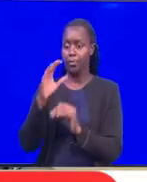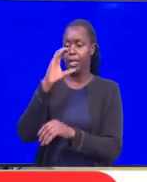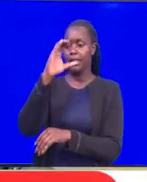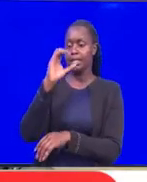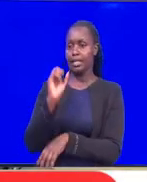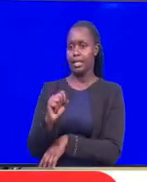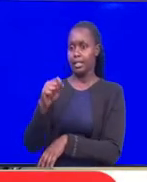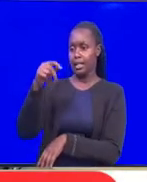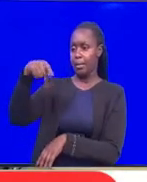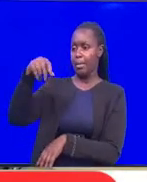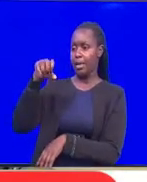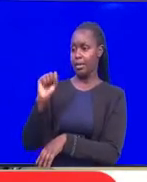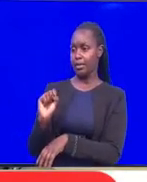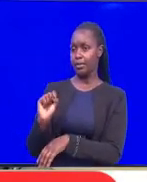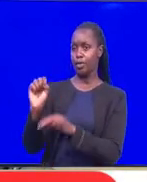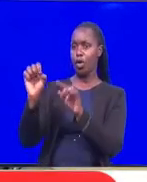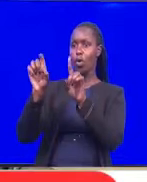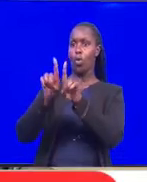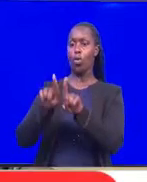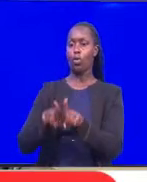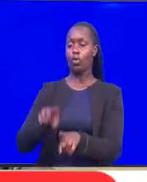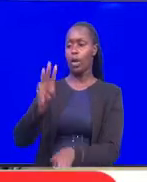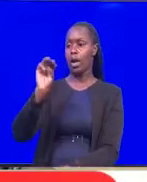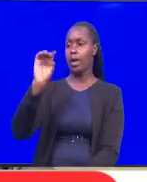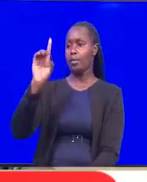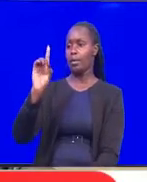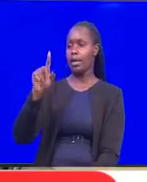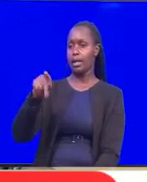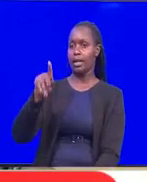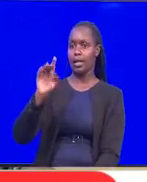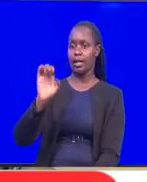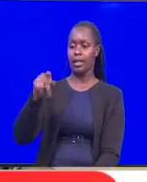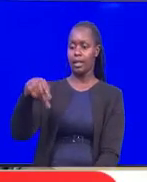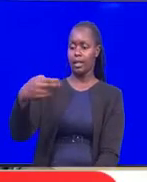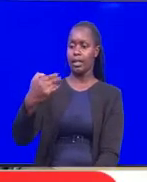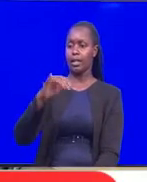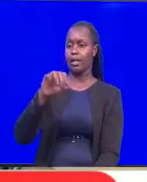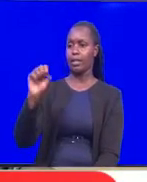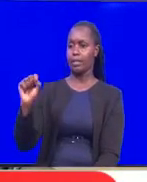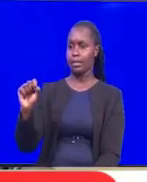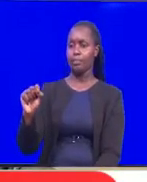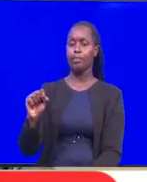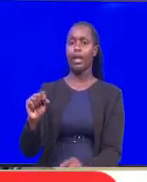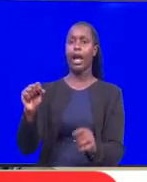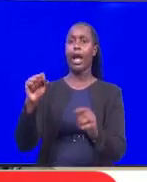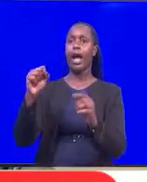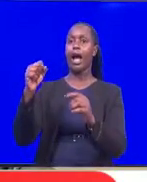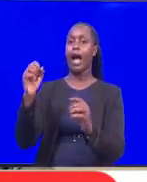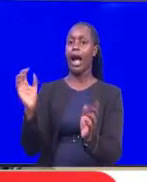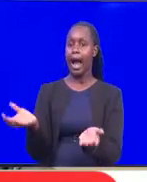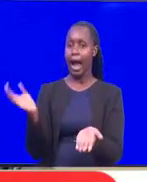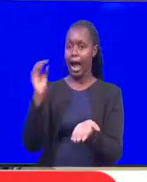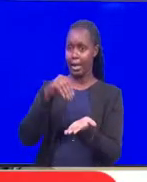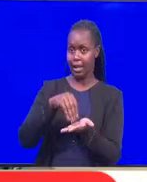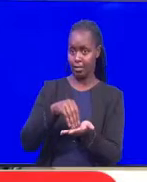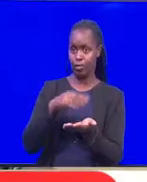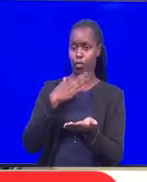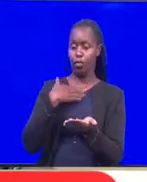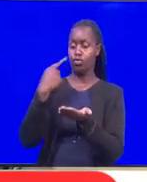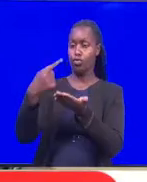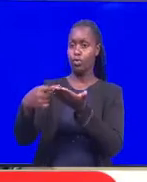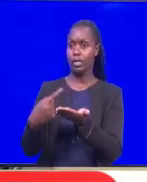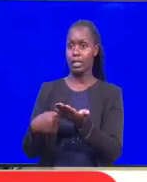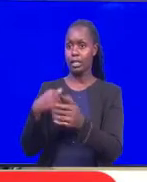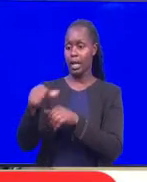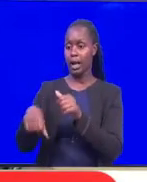MD KFIS, MD NCBP for a second meeting to discuss on the fertilizer